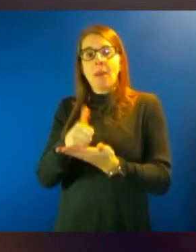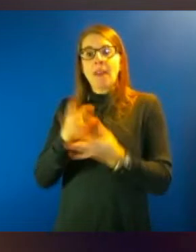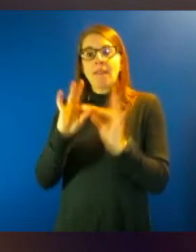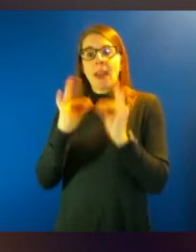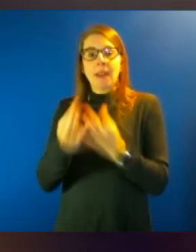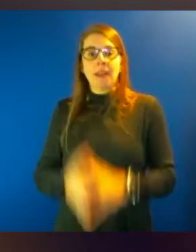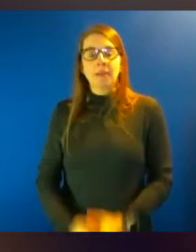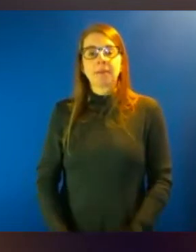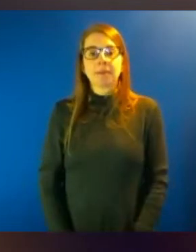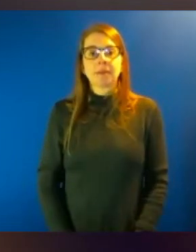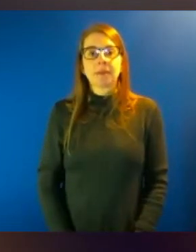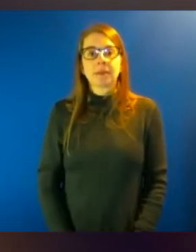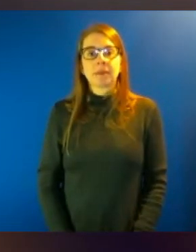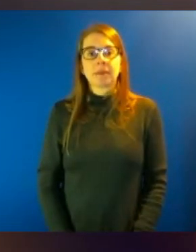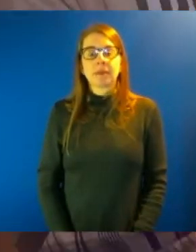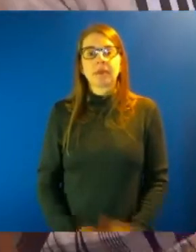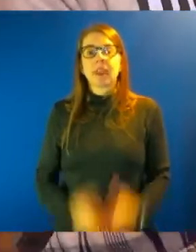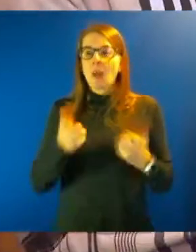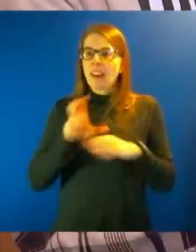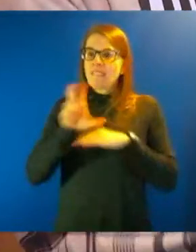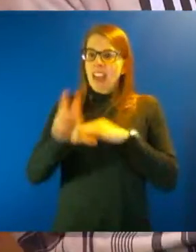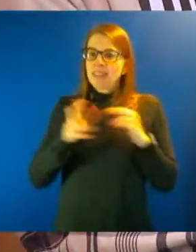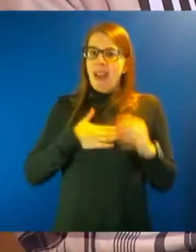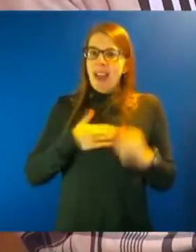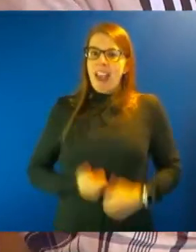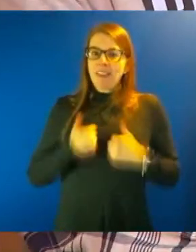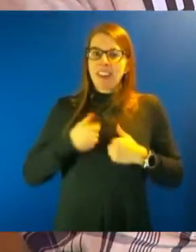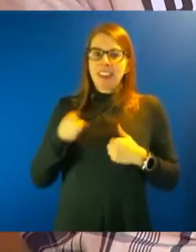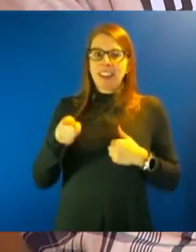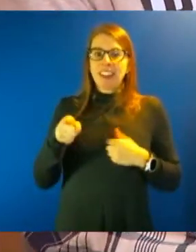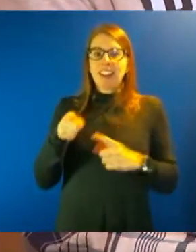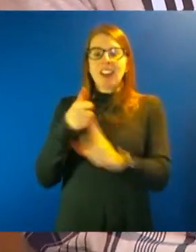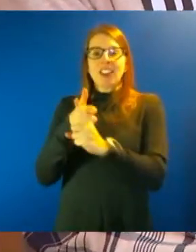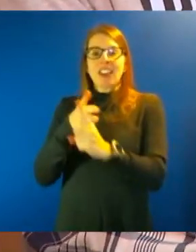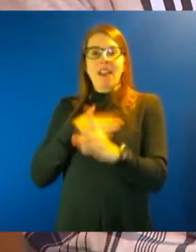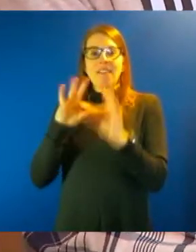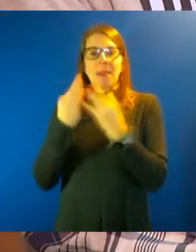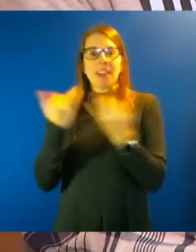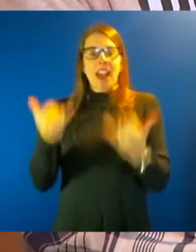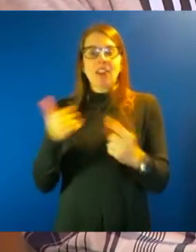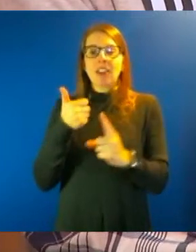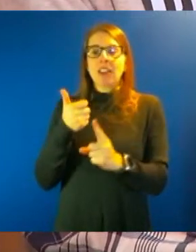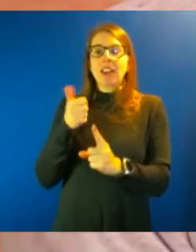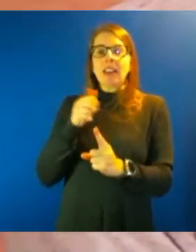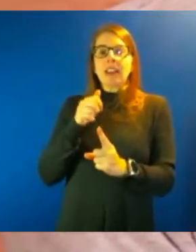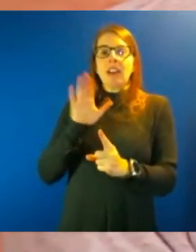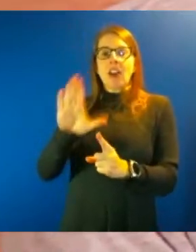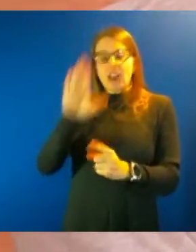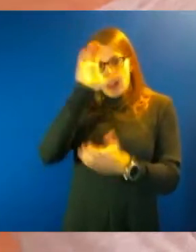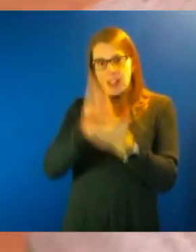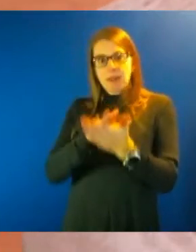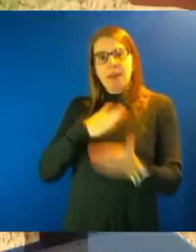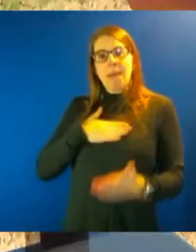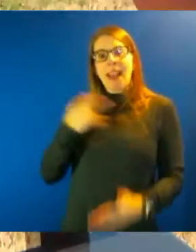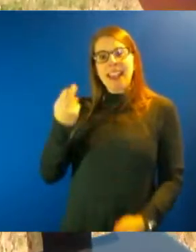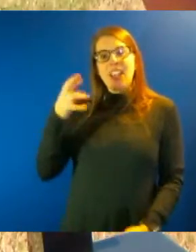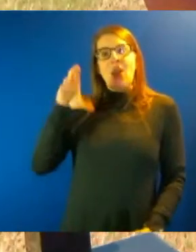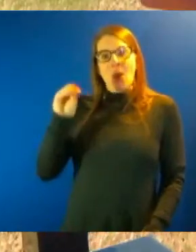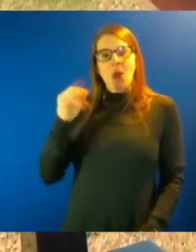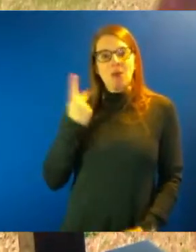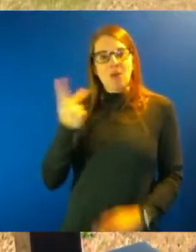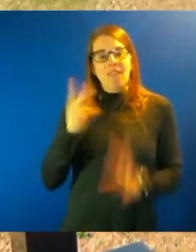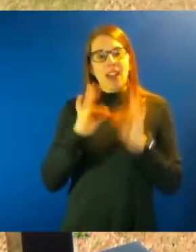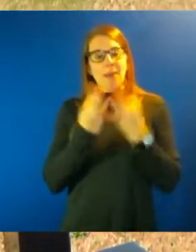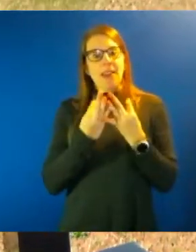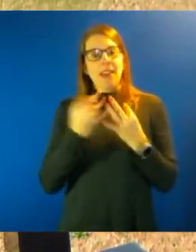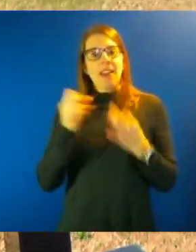for the rest of my life. He's my family now. She's my hero. Her family is my hero, and she's right. We're family. Spider is